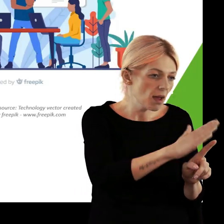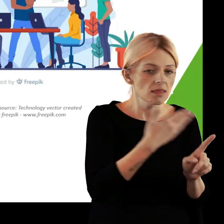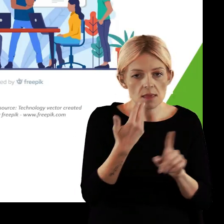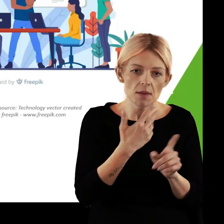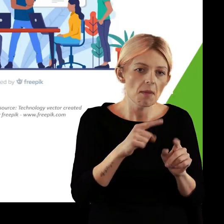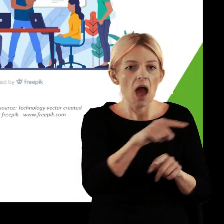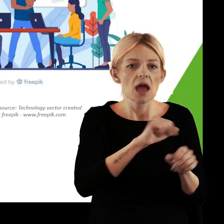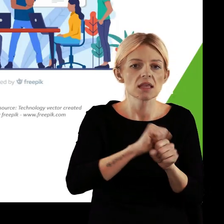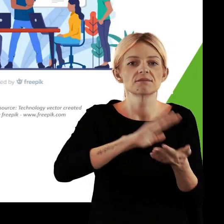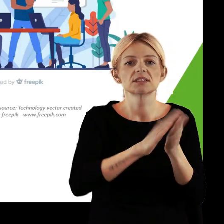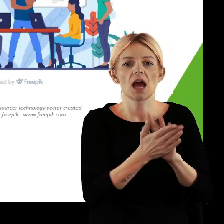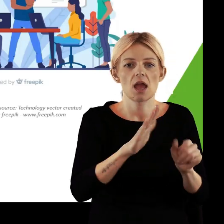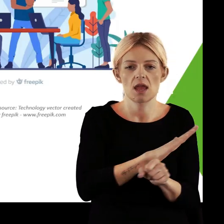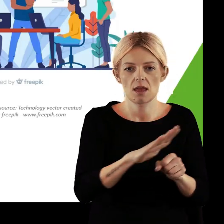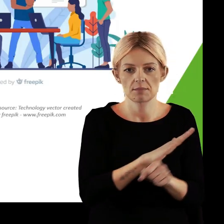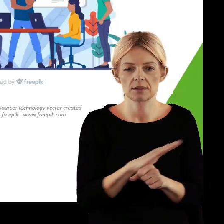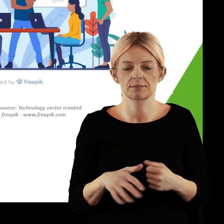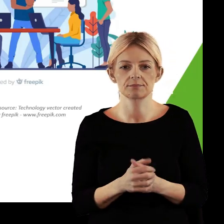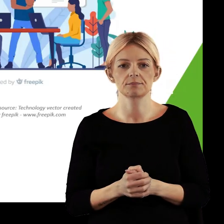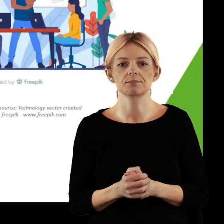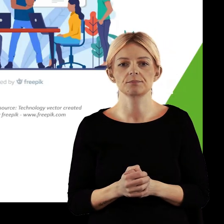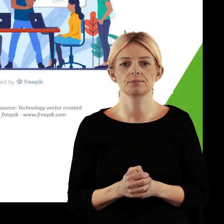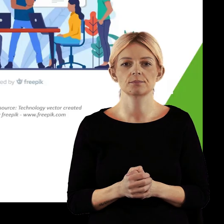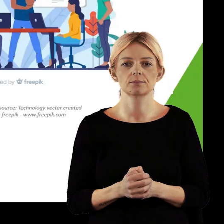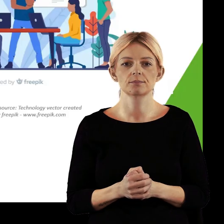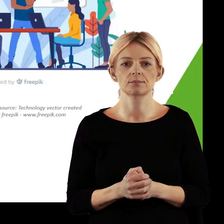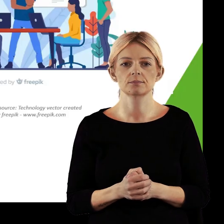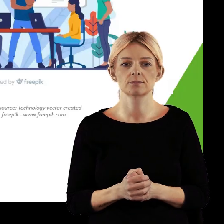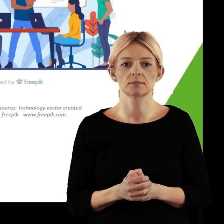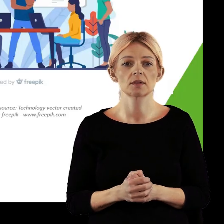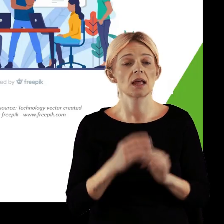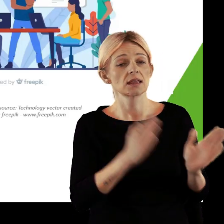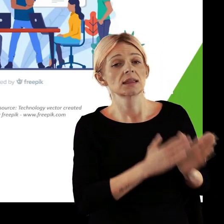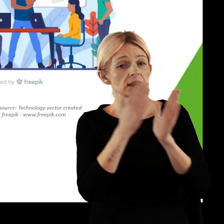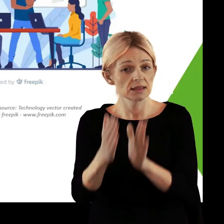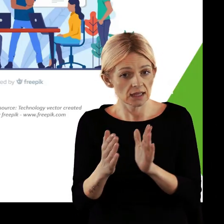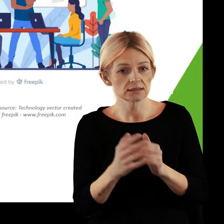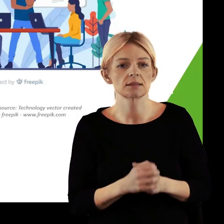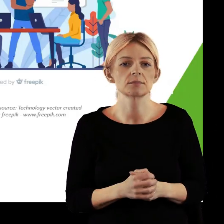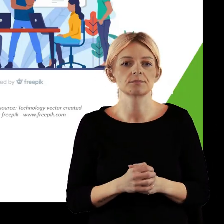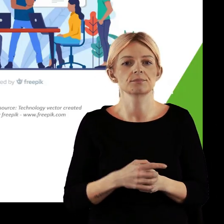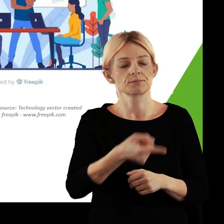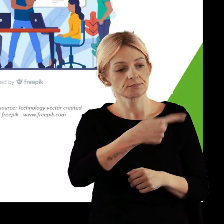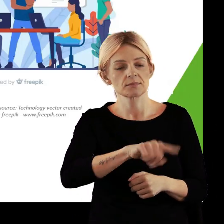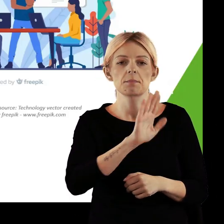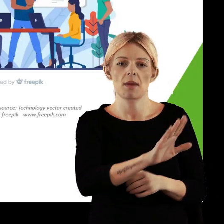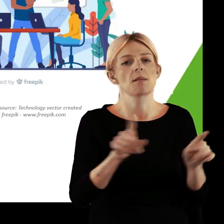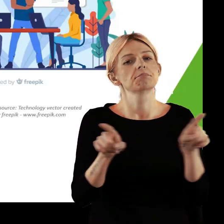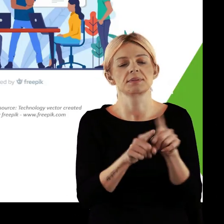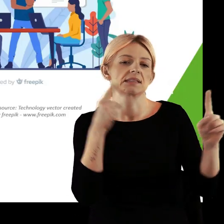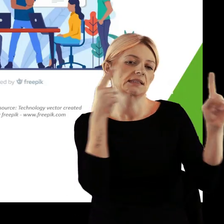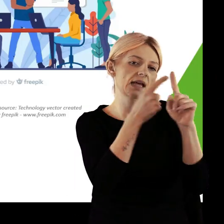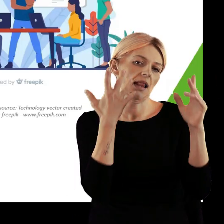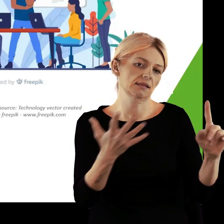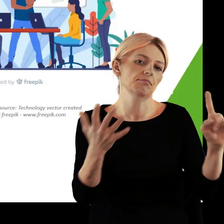the team is that they have a common goal to achieve, share common work standards, and feel responsible